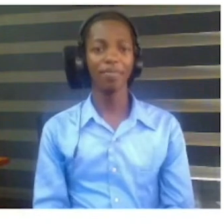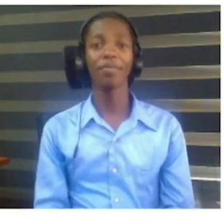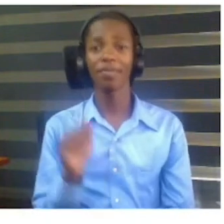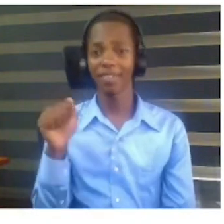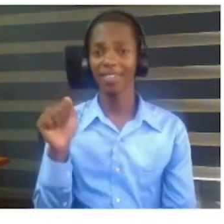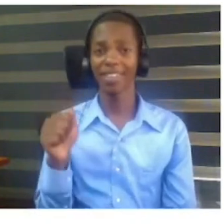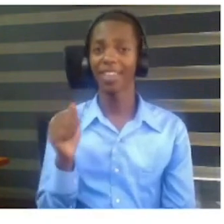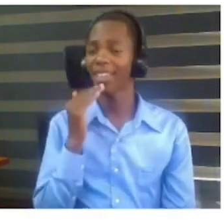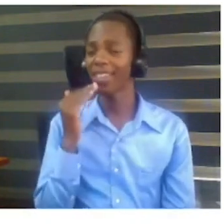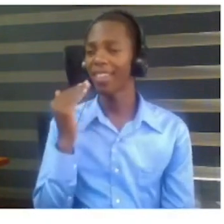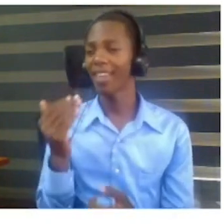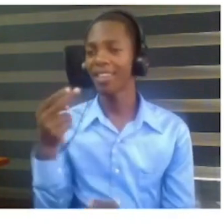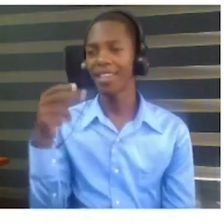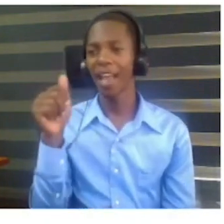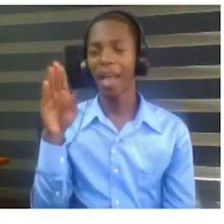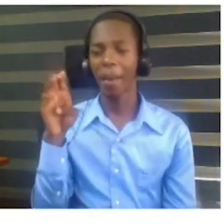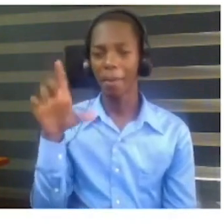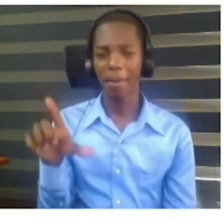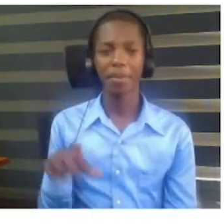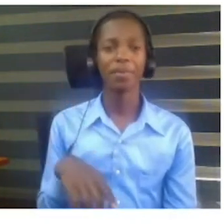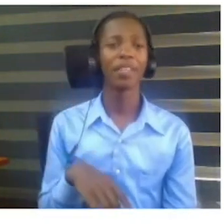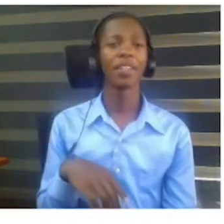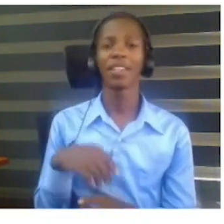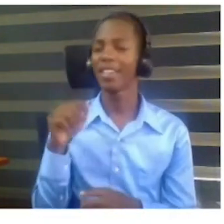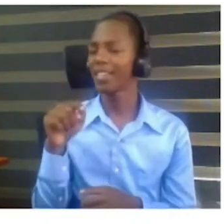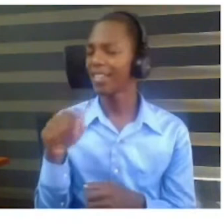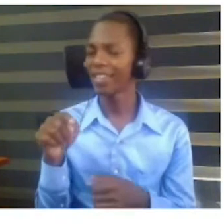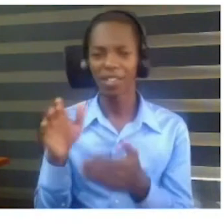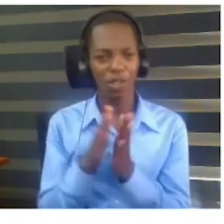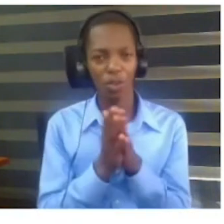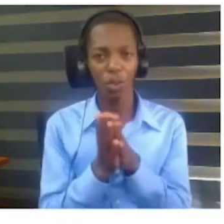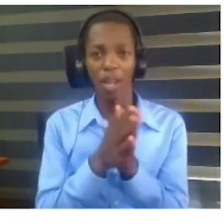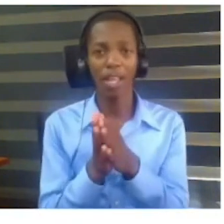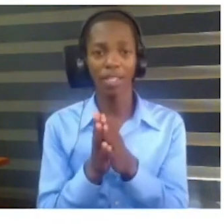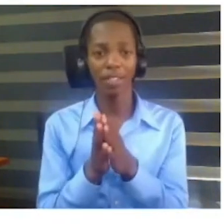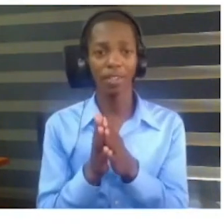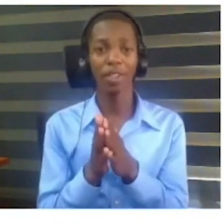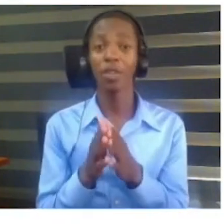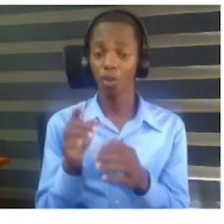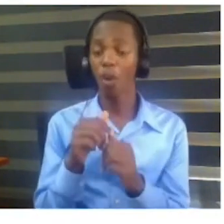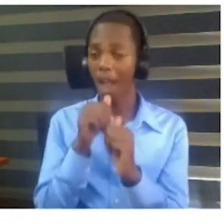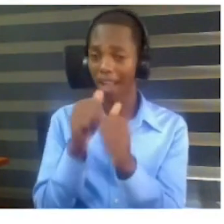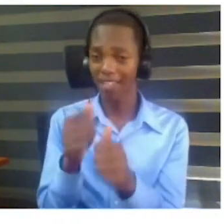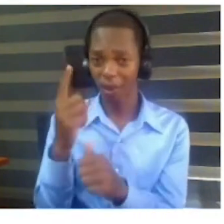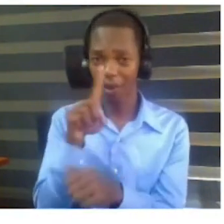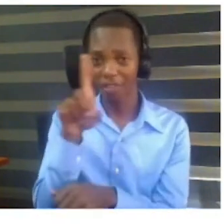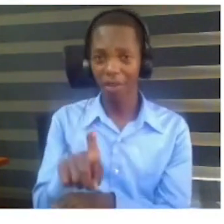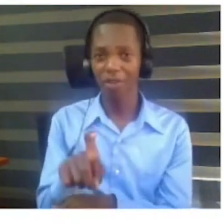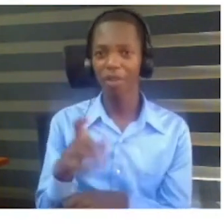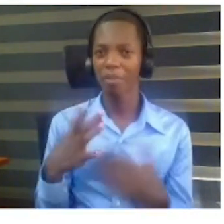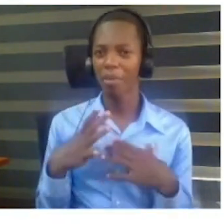Haben, for sharing your story. You actually answered one of the questions where people were curious to